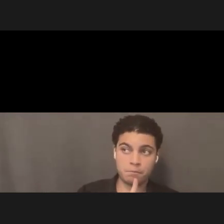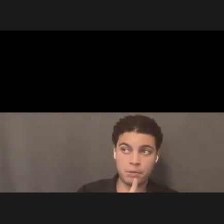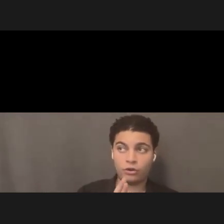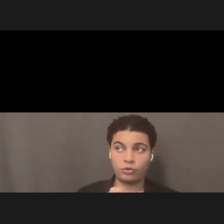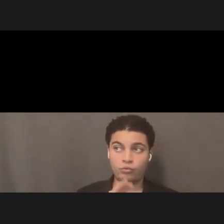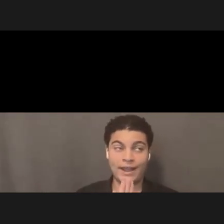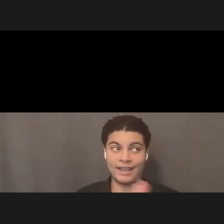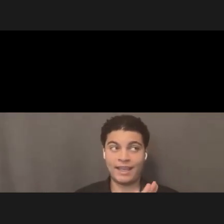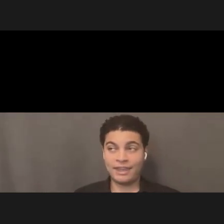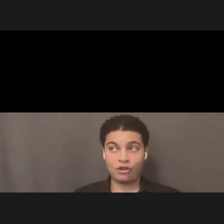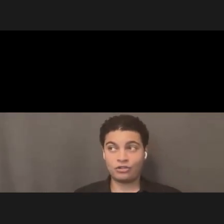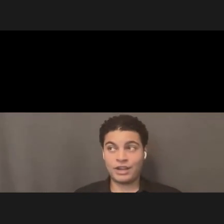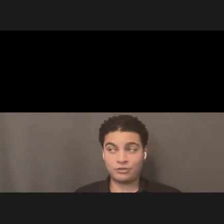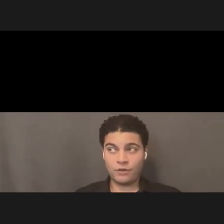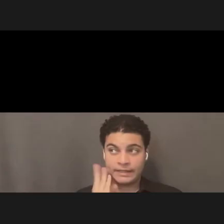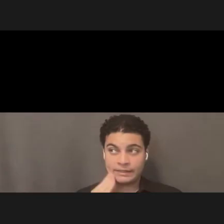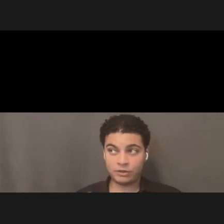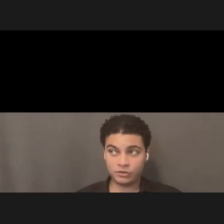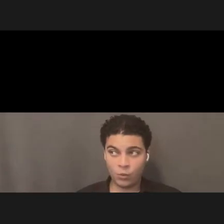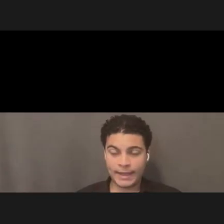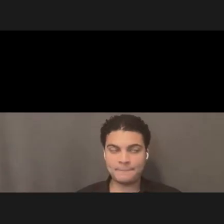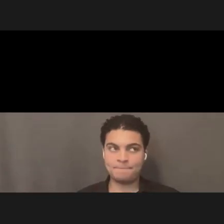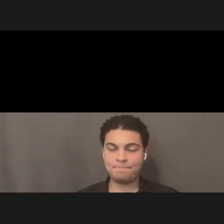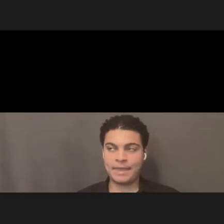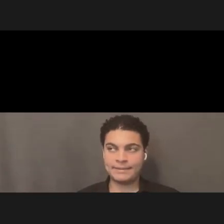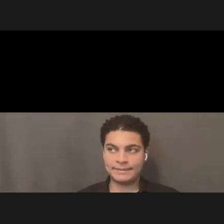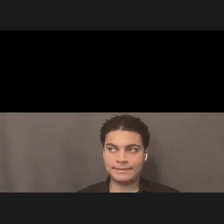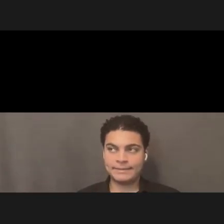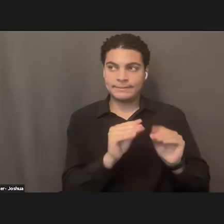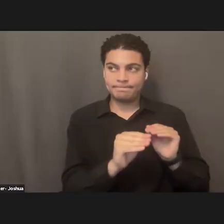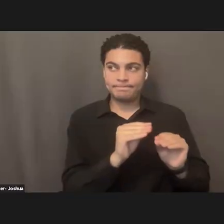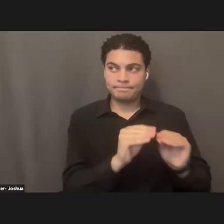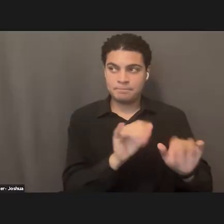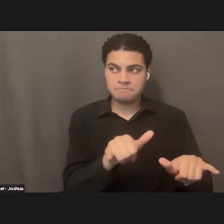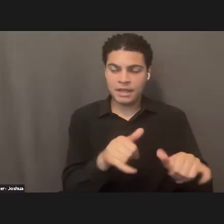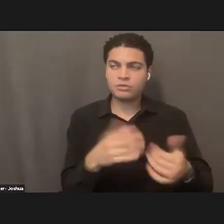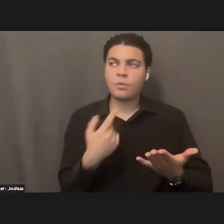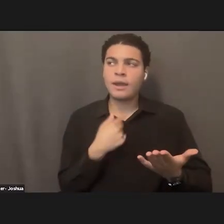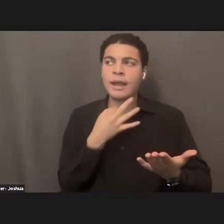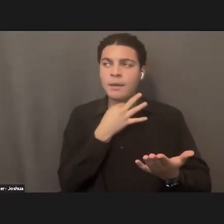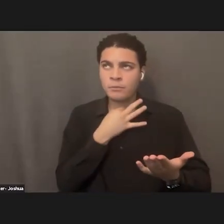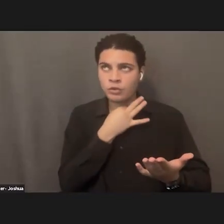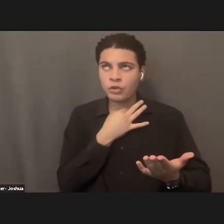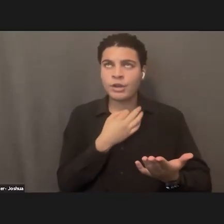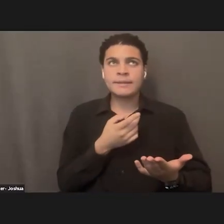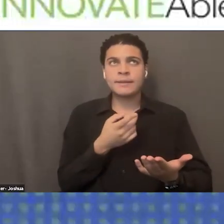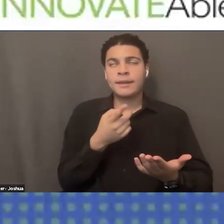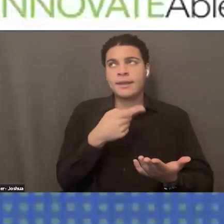maintenance. And so just wanting to know a little bit more about how folks go about,